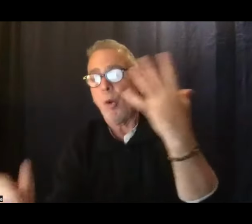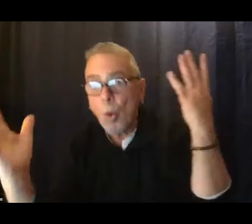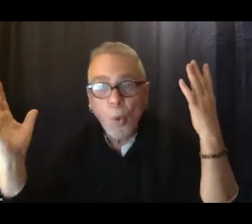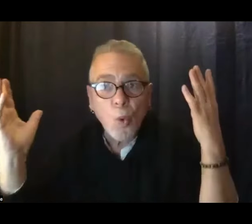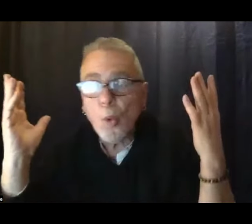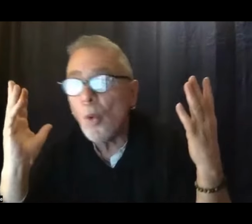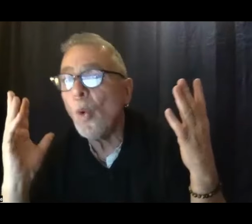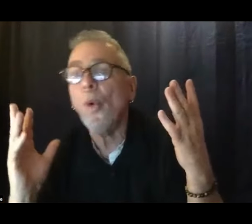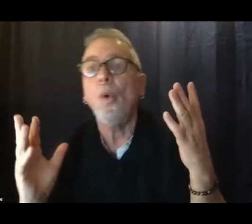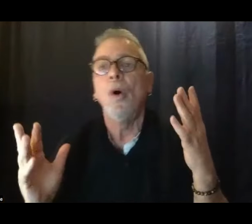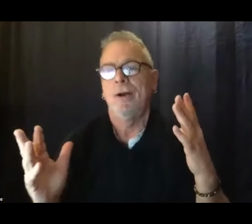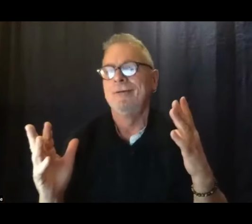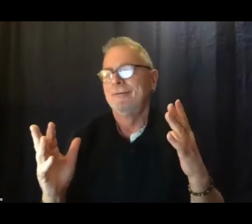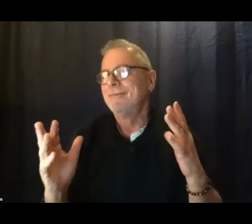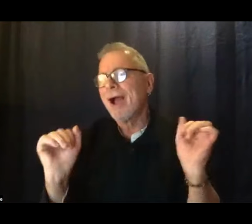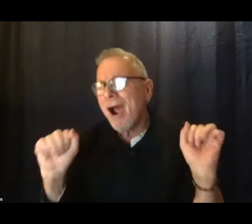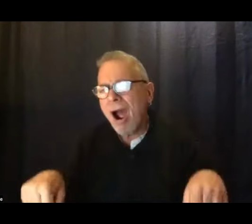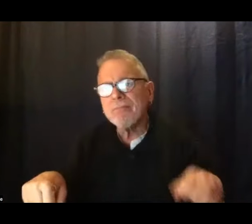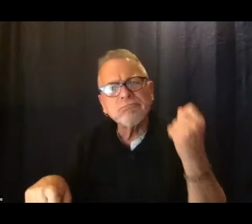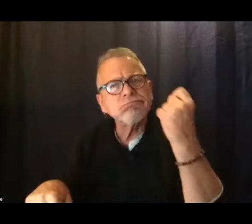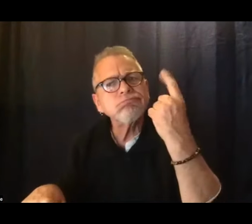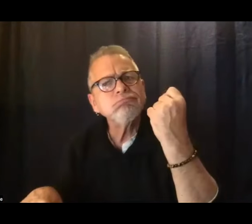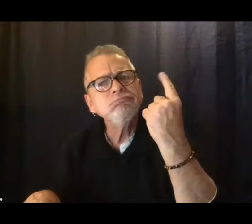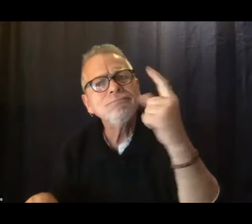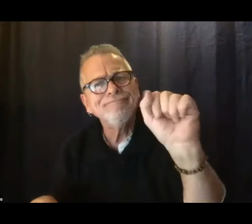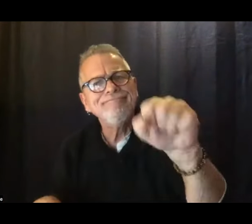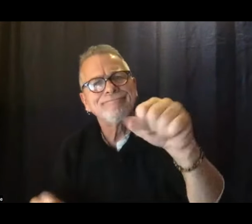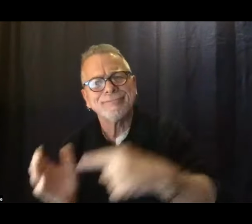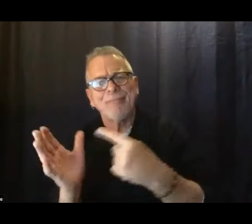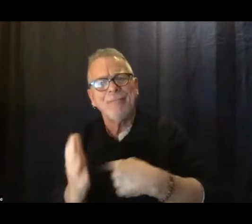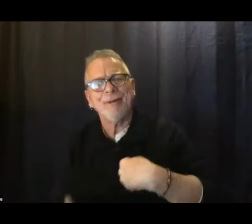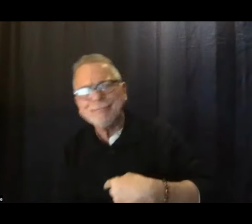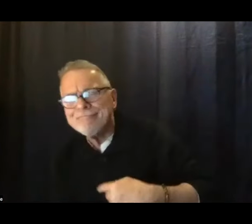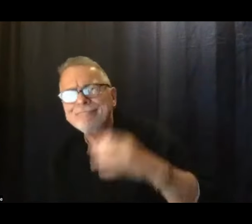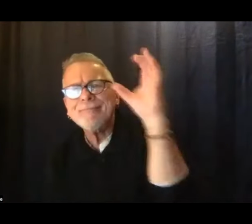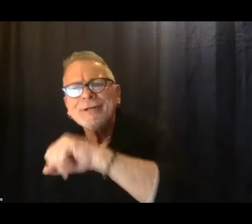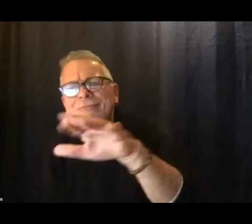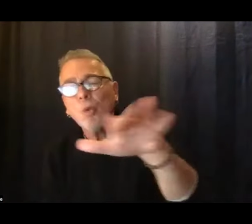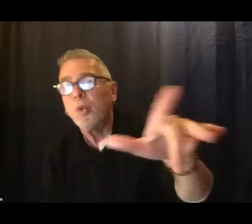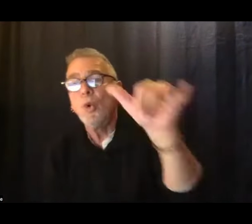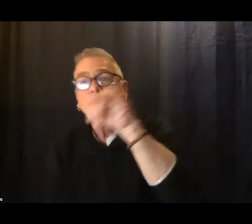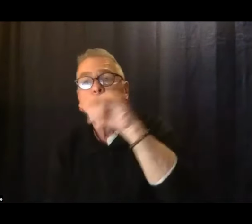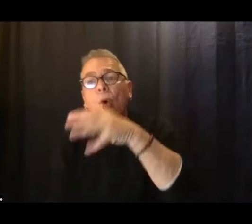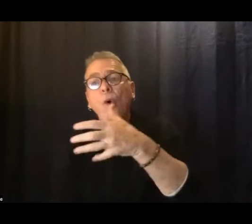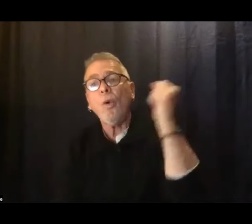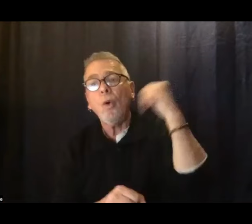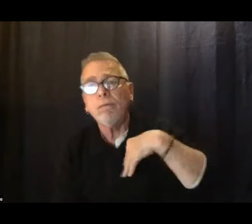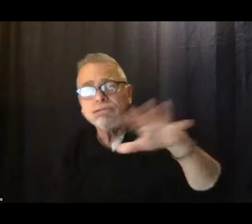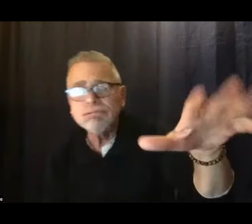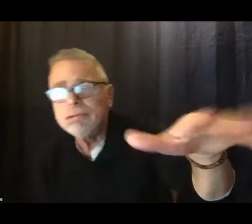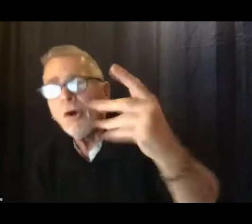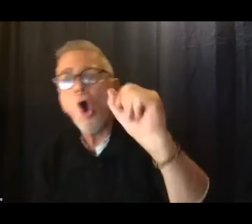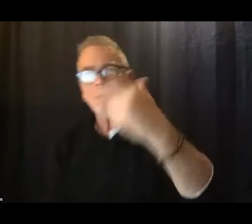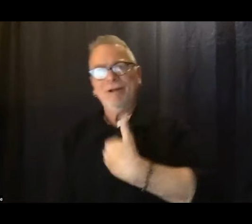Fingerspelling can be done incredibly quickly, right? And it's easy to miss. And I get that. Absolutely. Now, sometimes I do miss